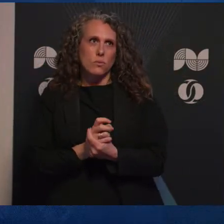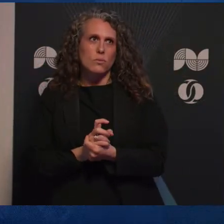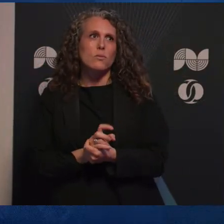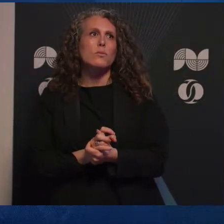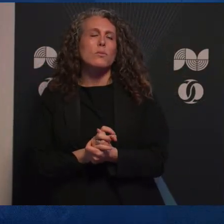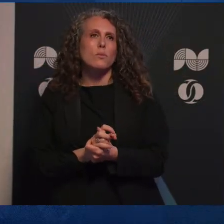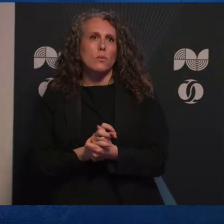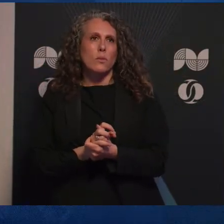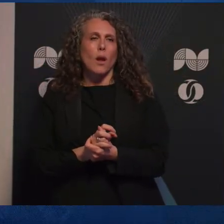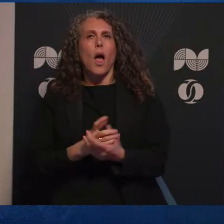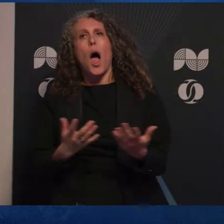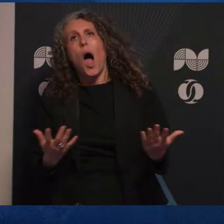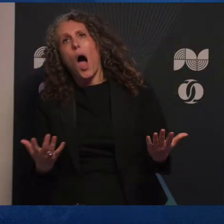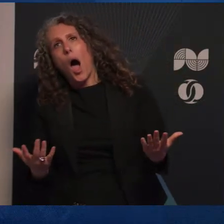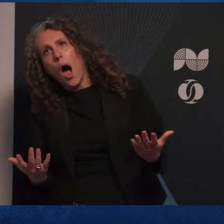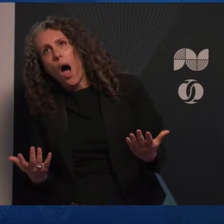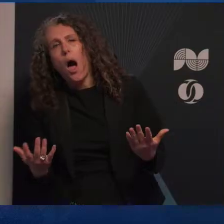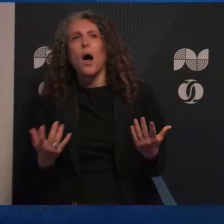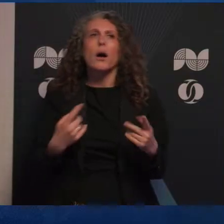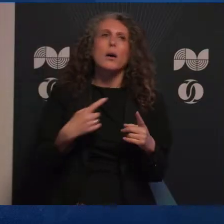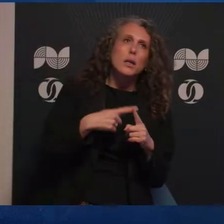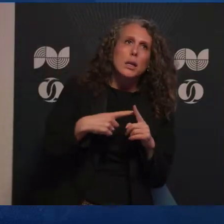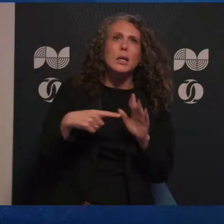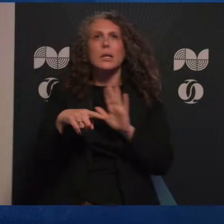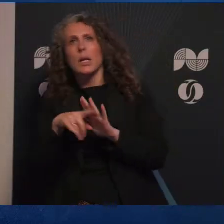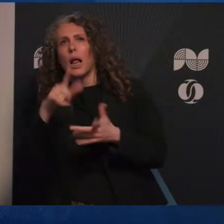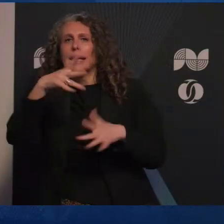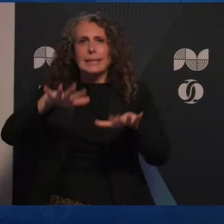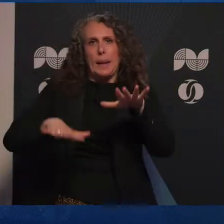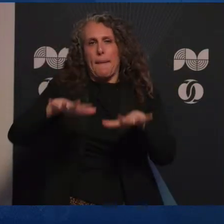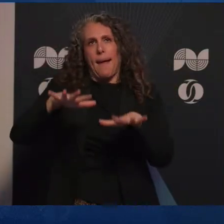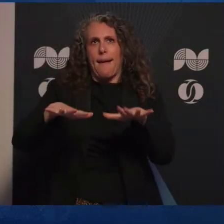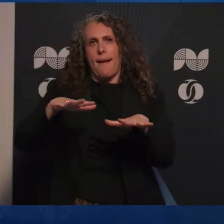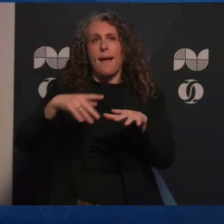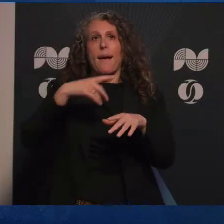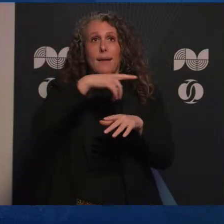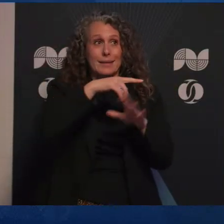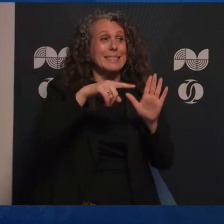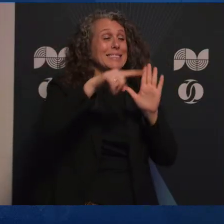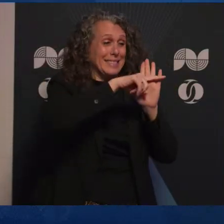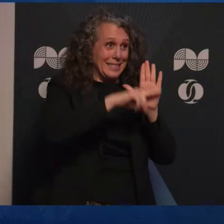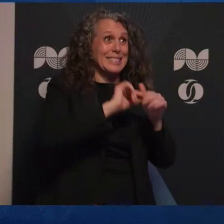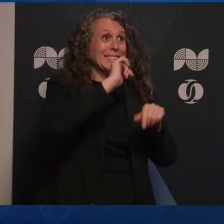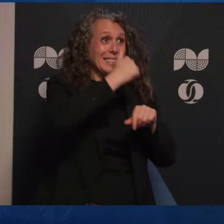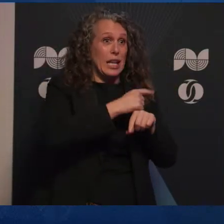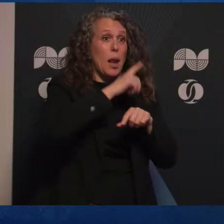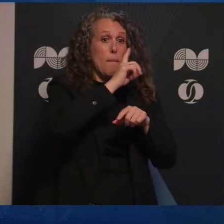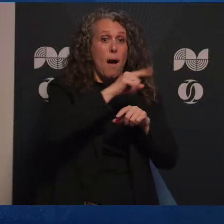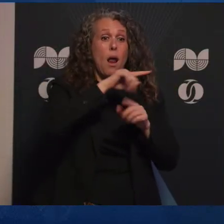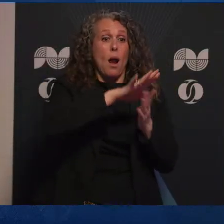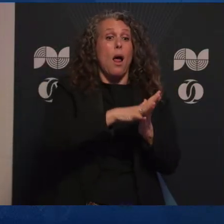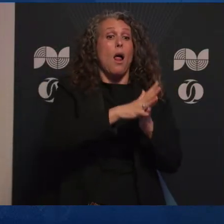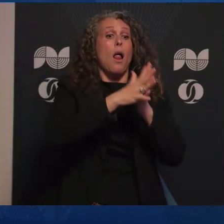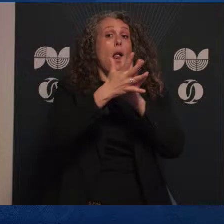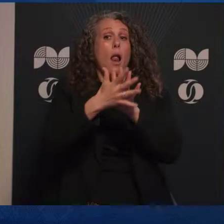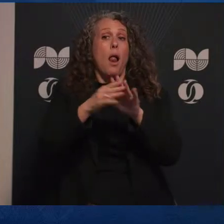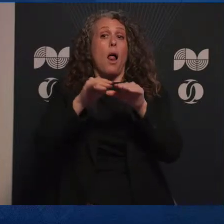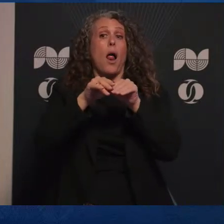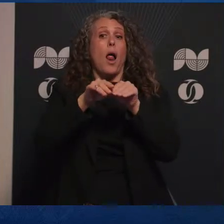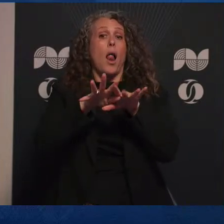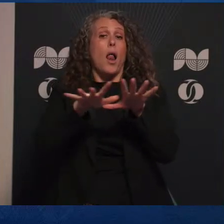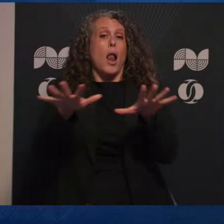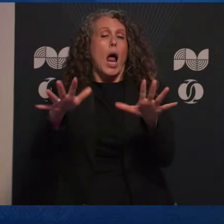it cuts both ways. It will depend on how it's executed, no? But I'm slightly worried, right? So there are two